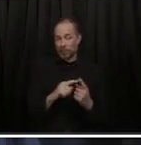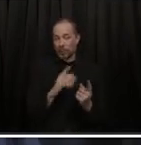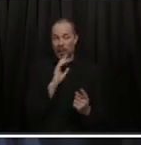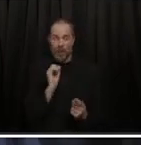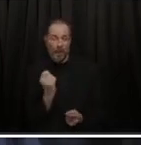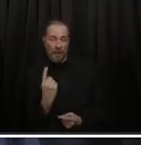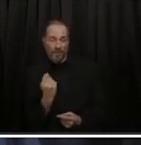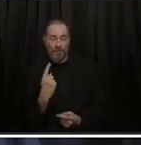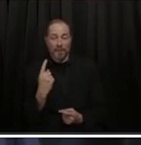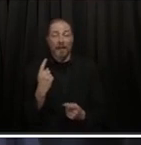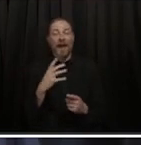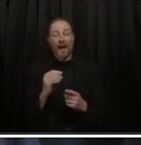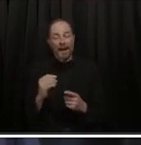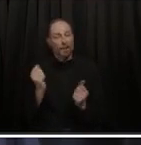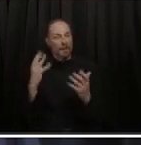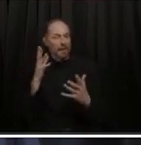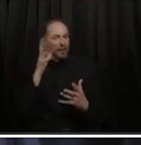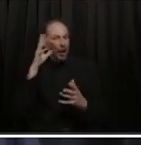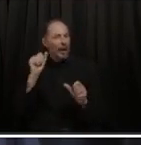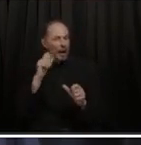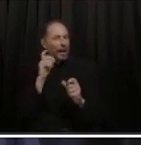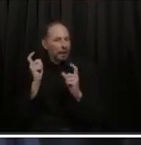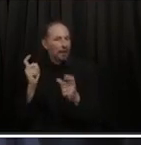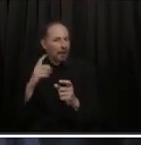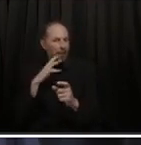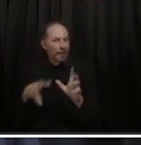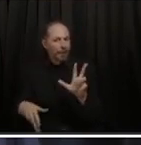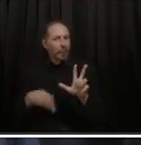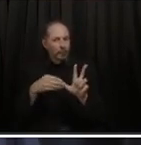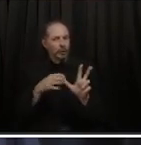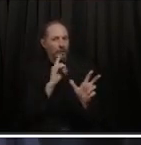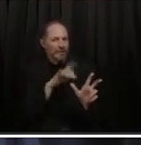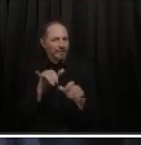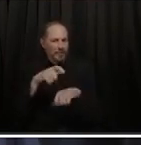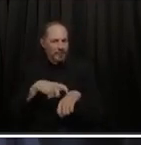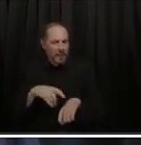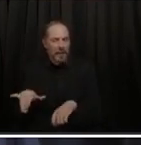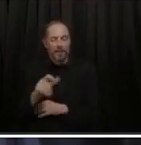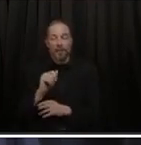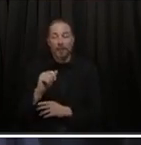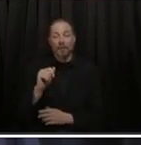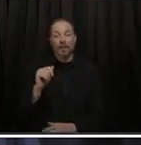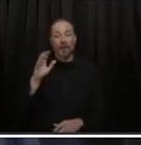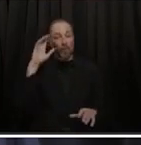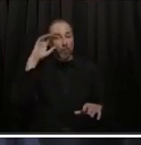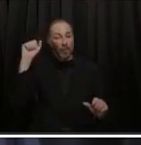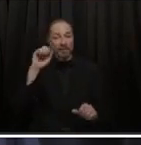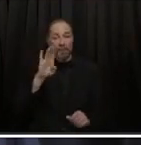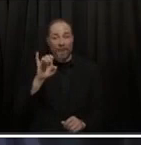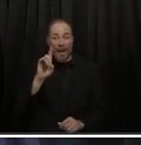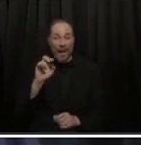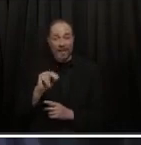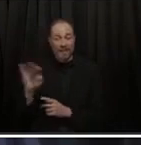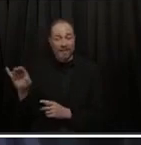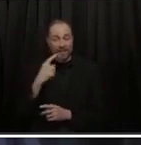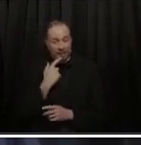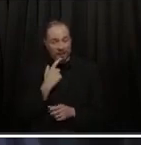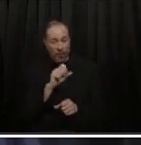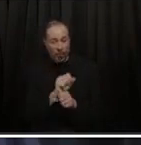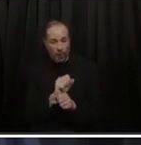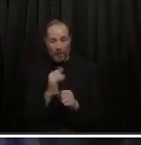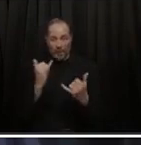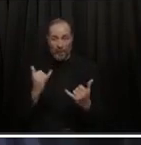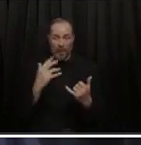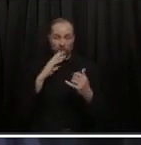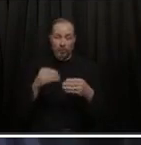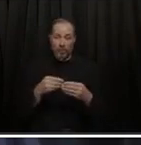convenient. It's very easy. There are also, President Biden announced early today, they are working to expand pharmacy availability of the vaccines